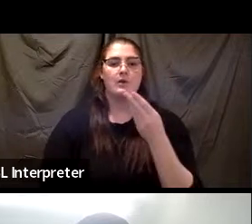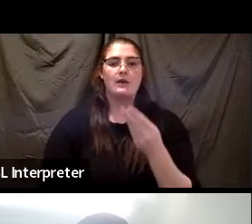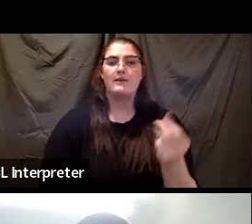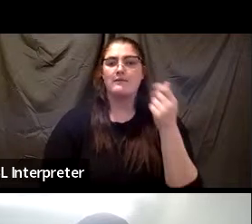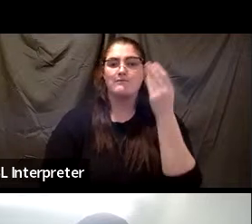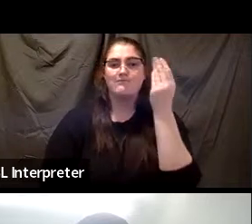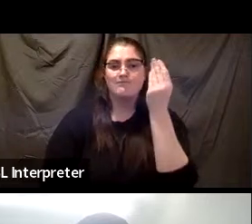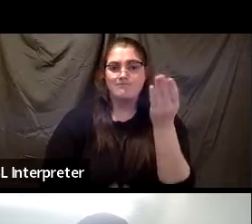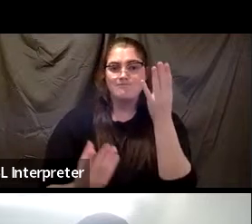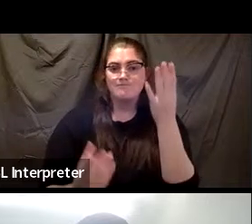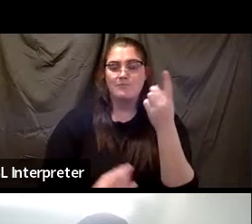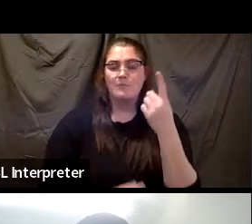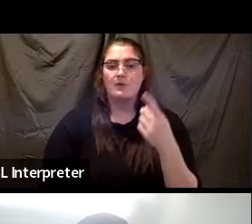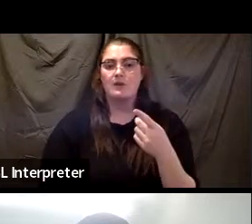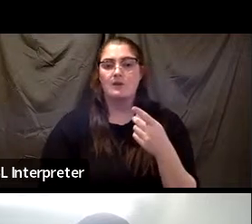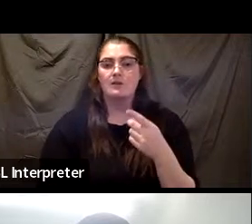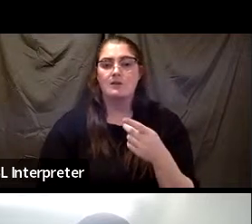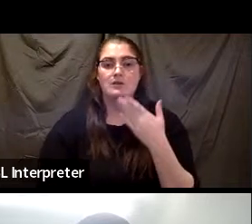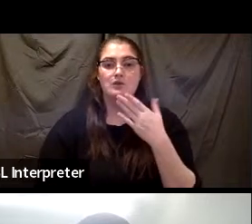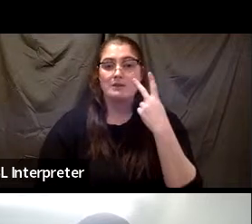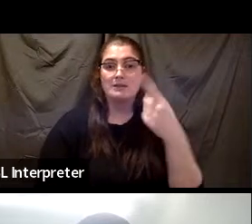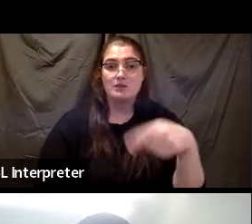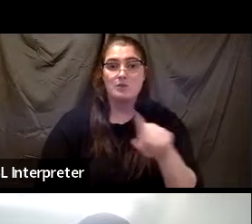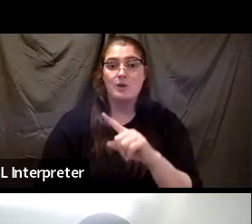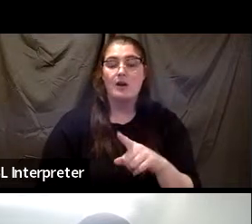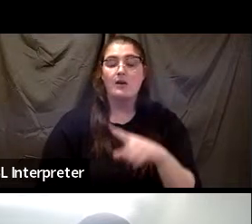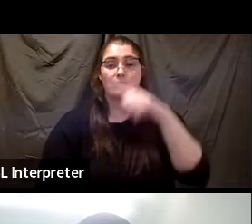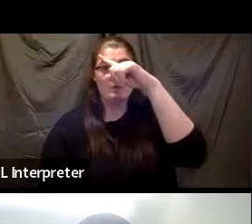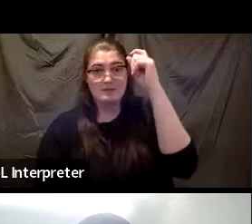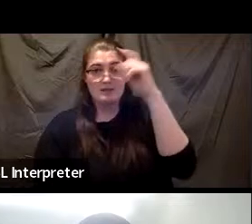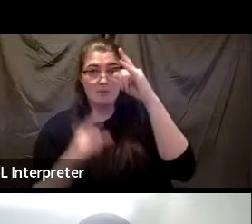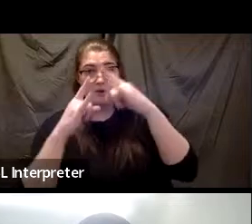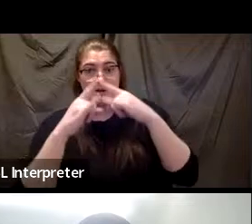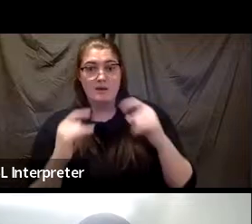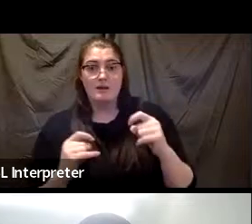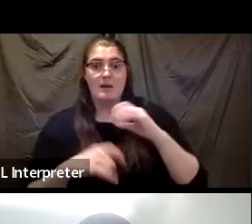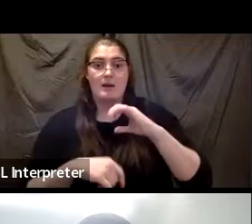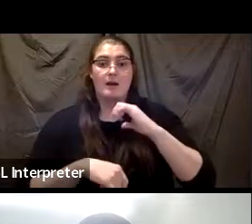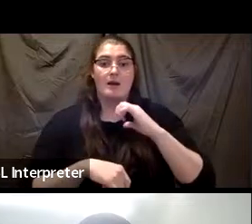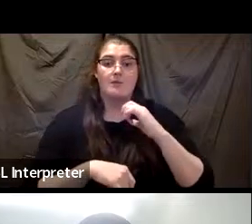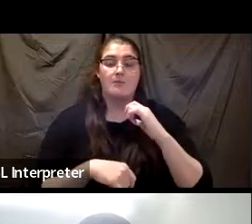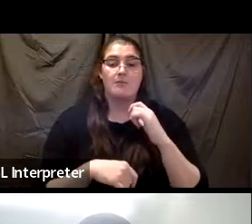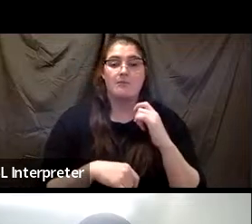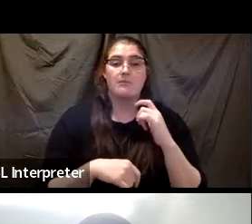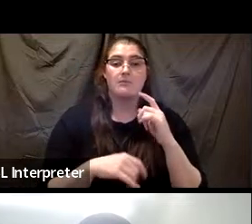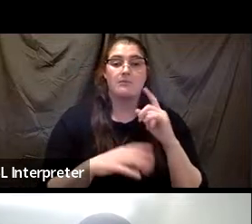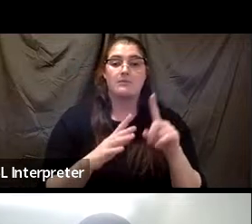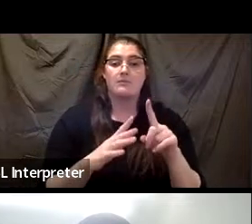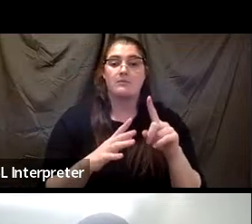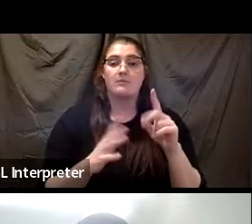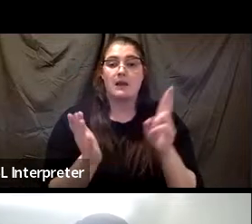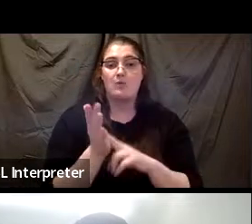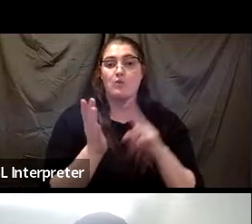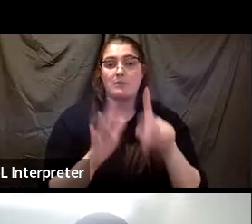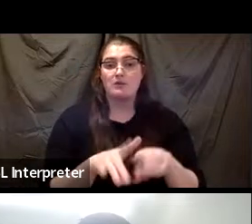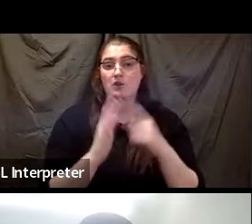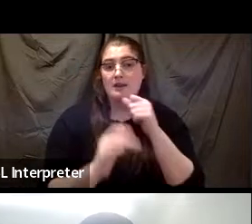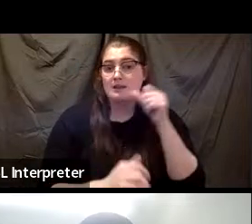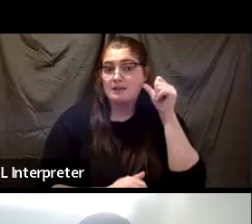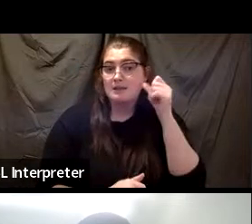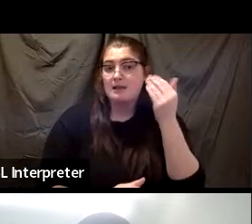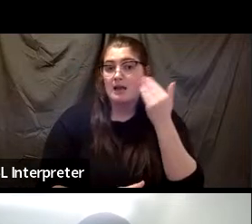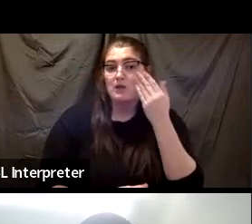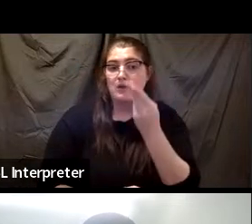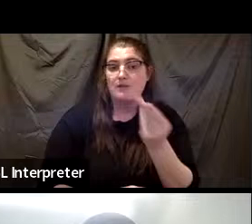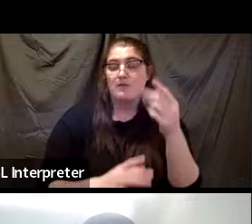updates. Good to see you guys. So, summer camp, they started the enrollment up. It started yesterday, so I know a couple of parents were reaching